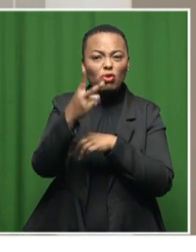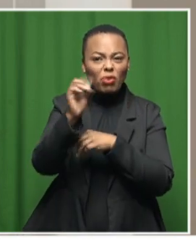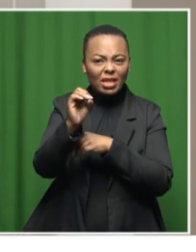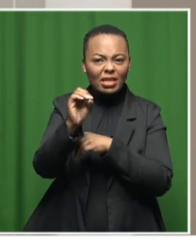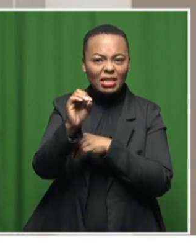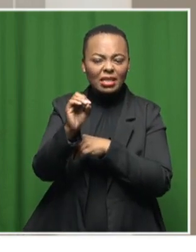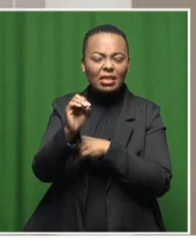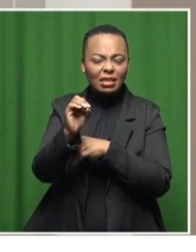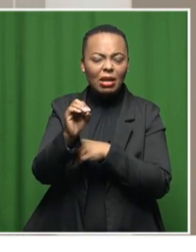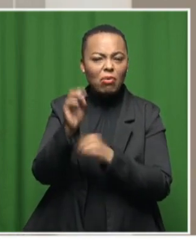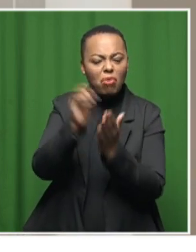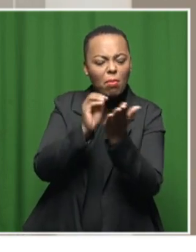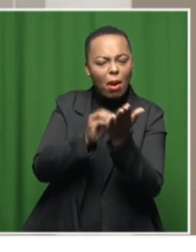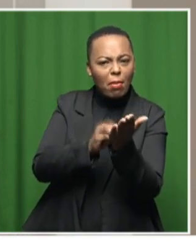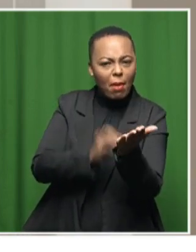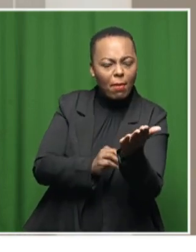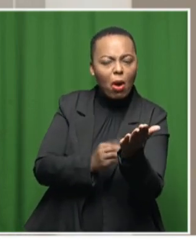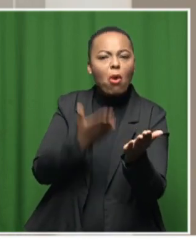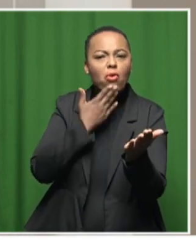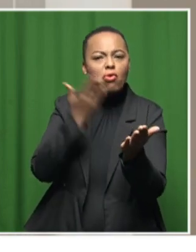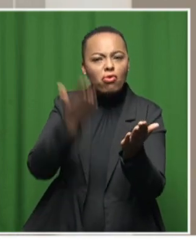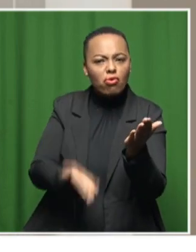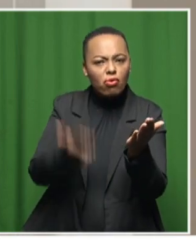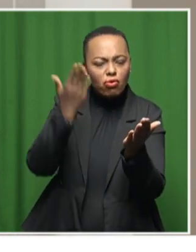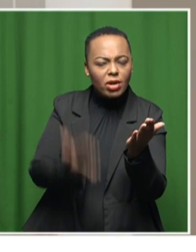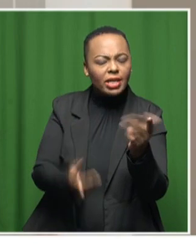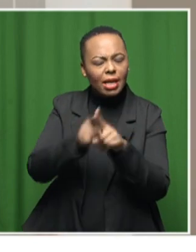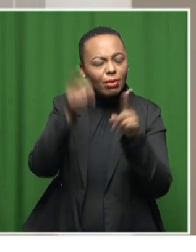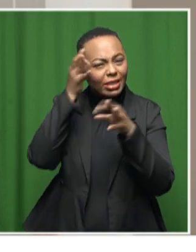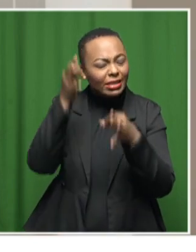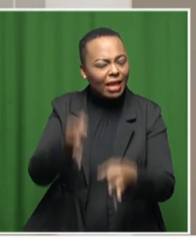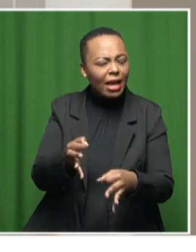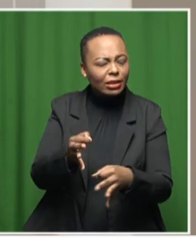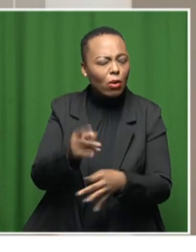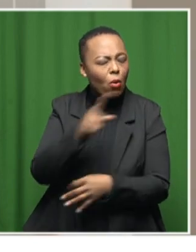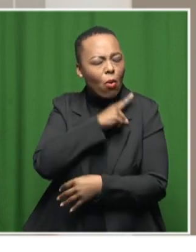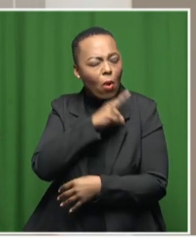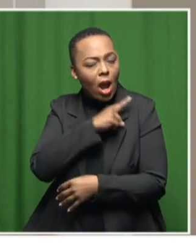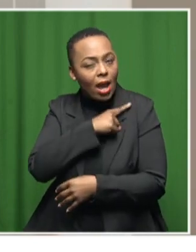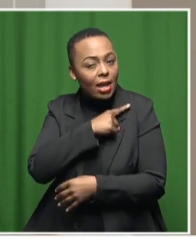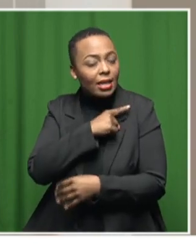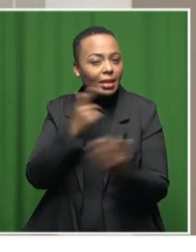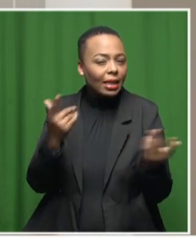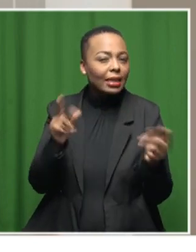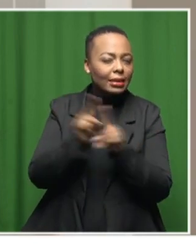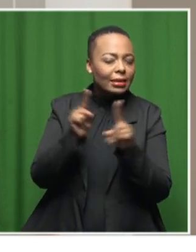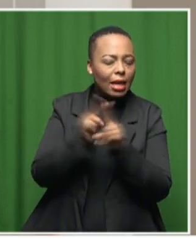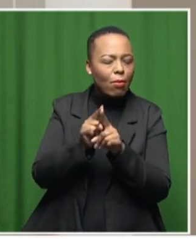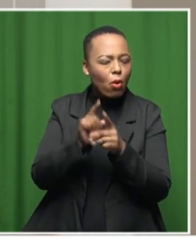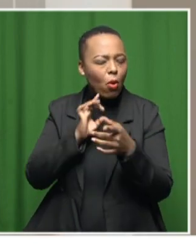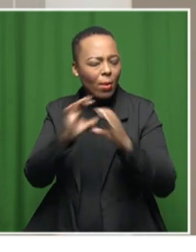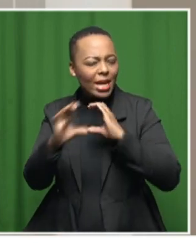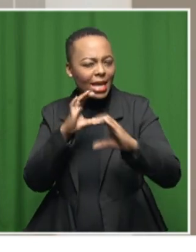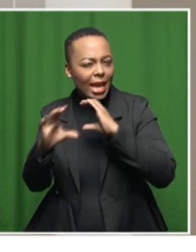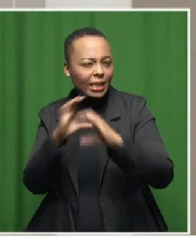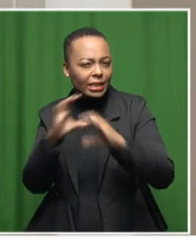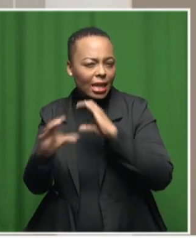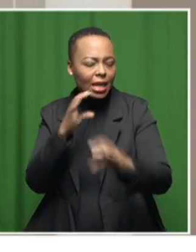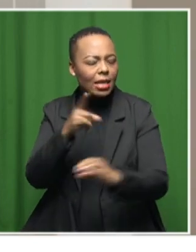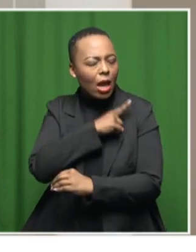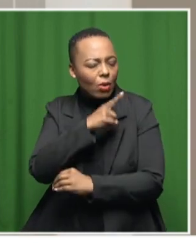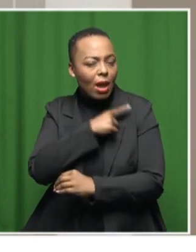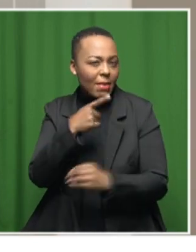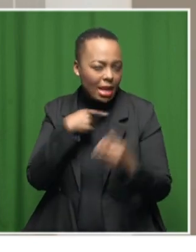for who you are and why you make certain decisions. And then obviously forgiveness comes to the play and communication. And that's why